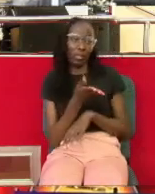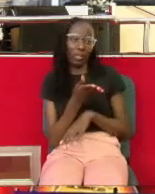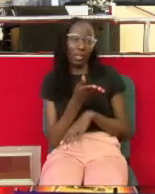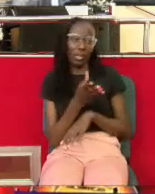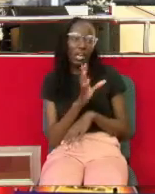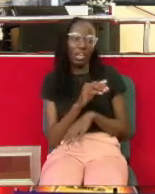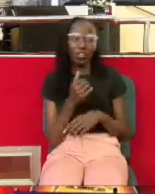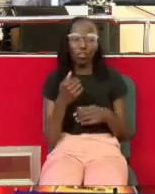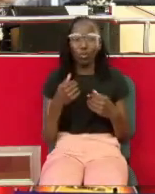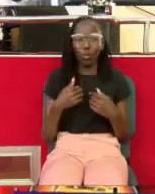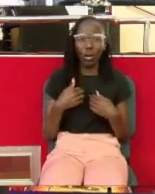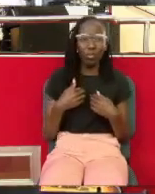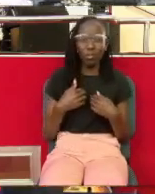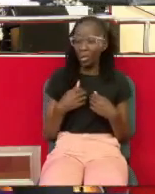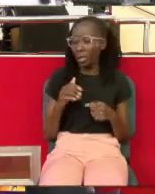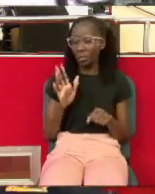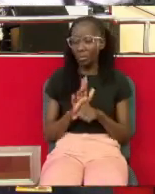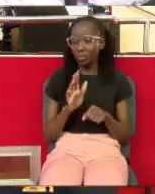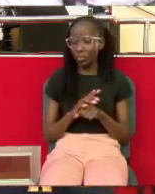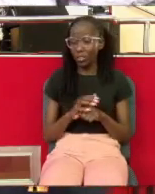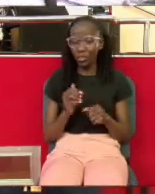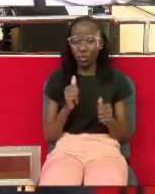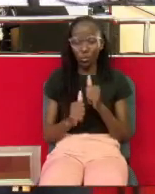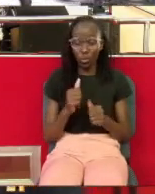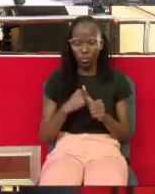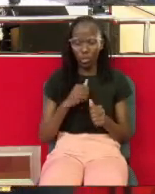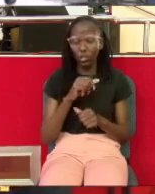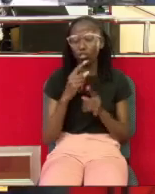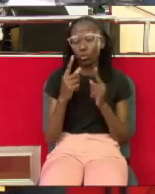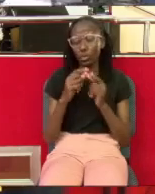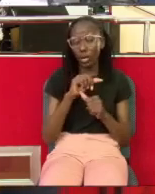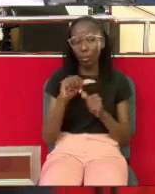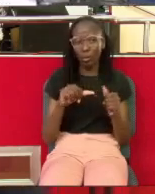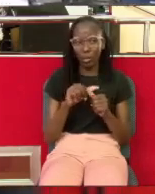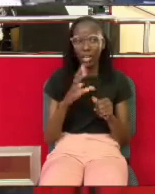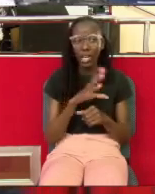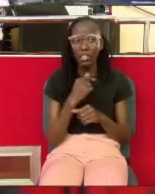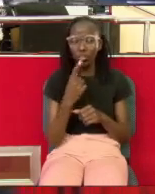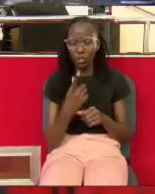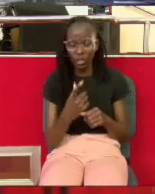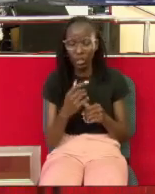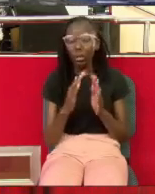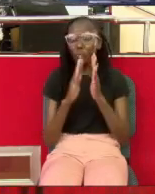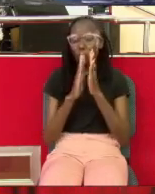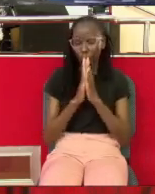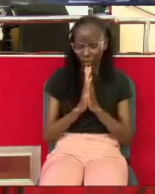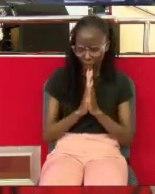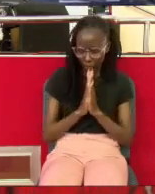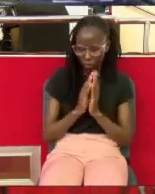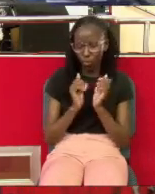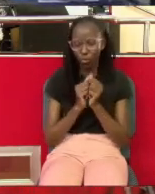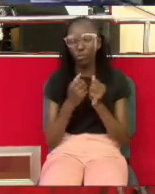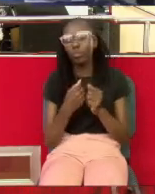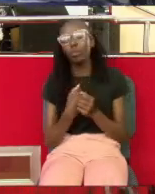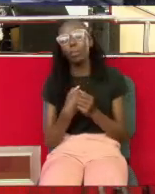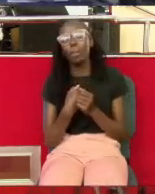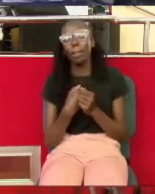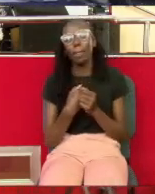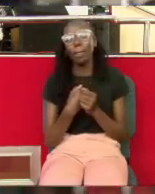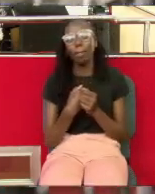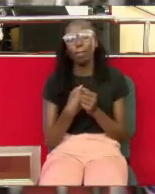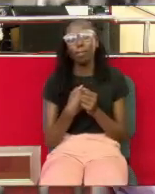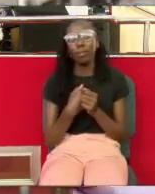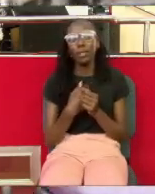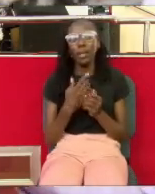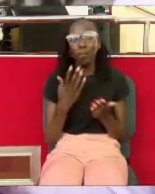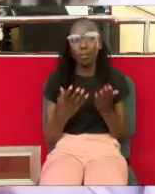things I've mentioned. And you are saying, pray for me. Or pray with me. I may not be the